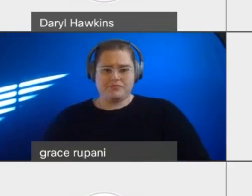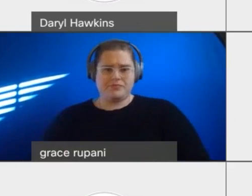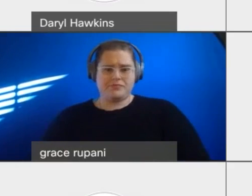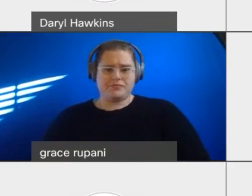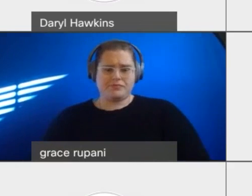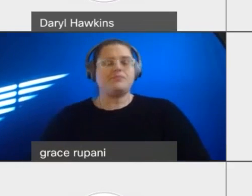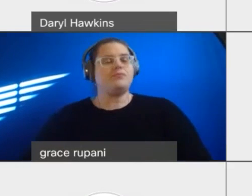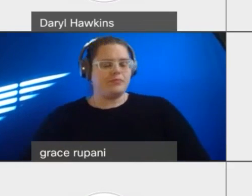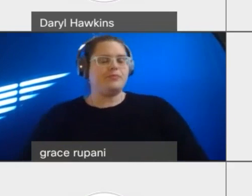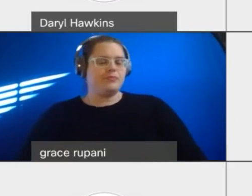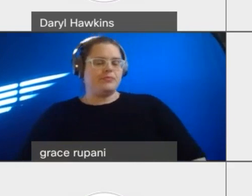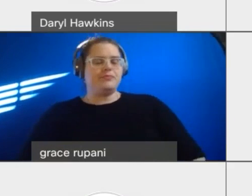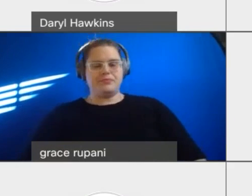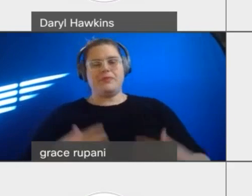wellness